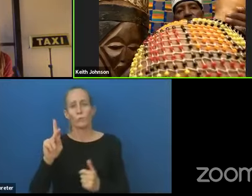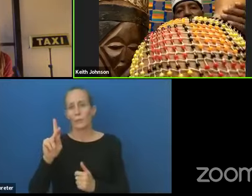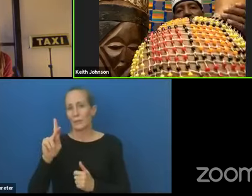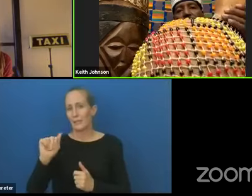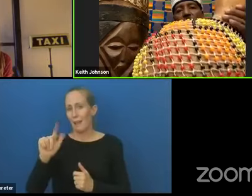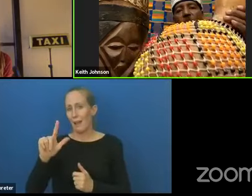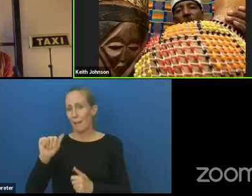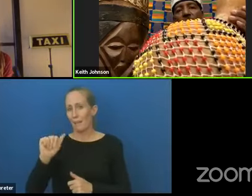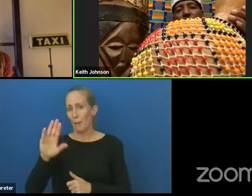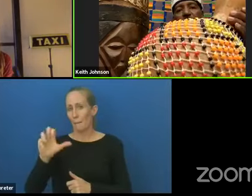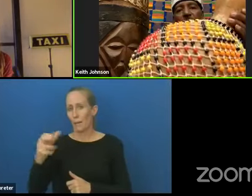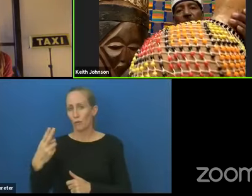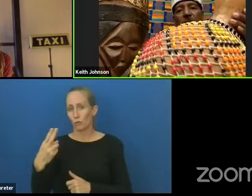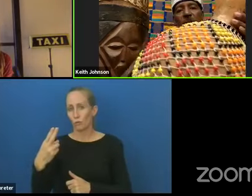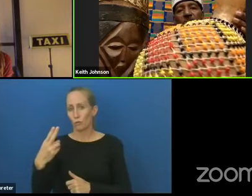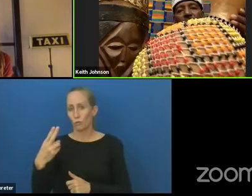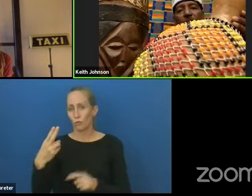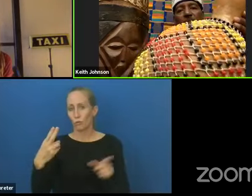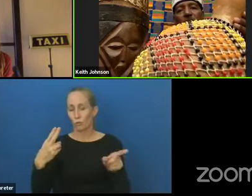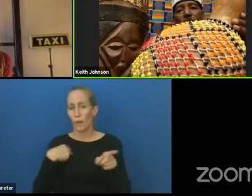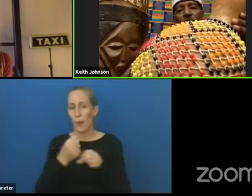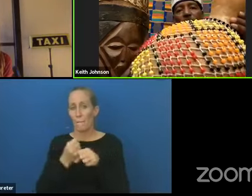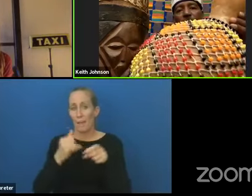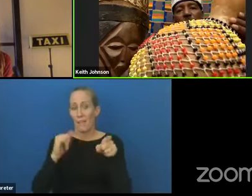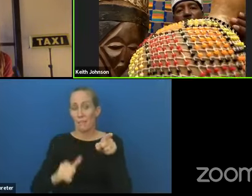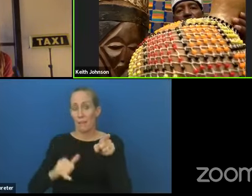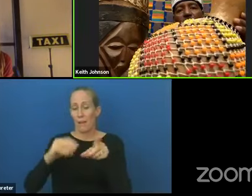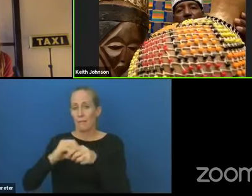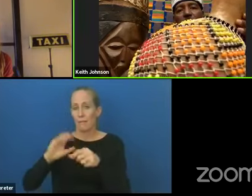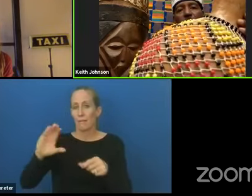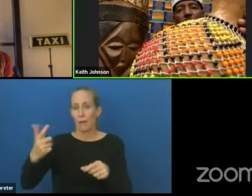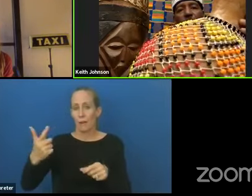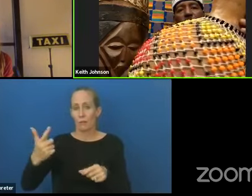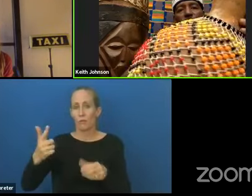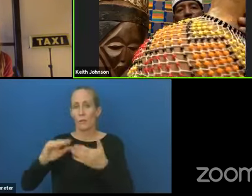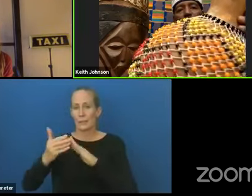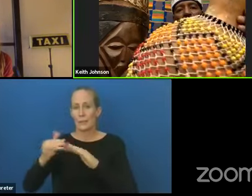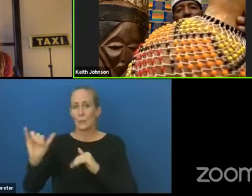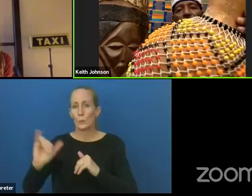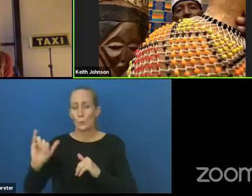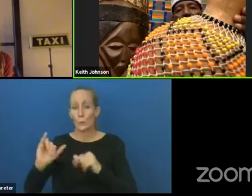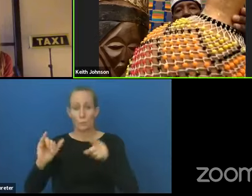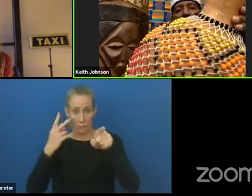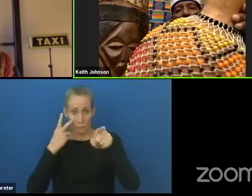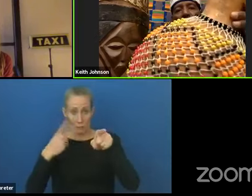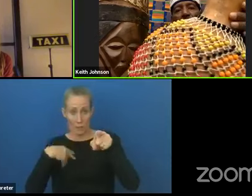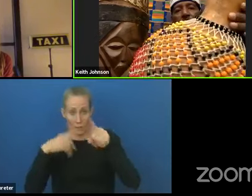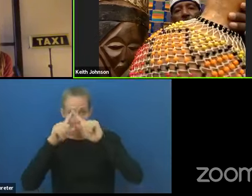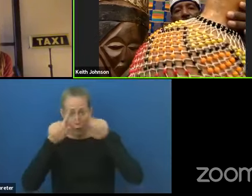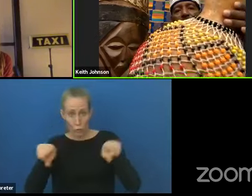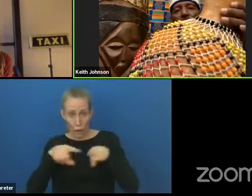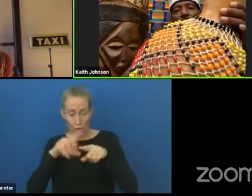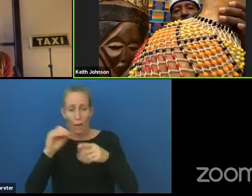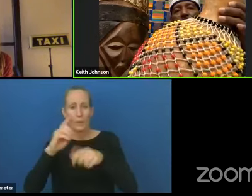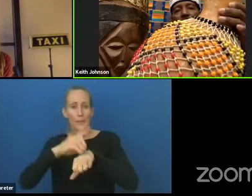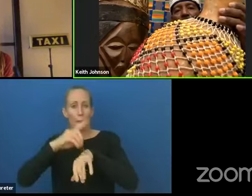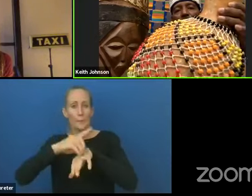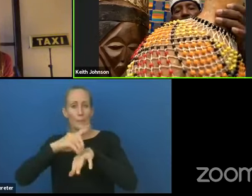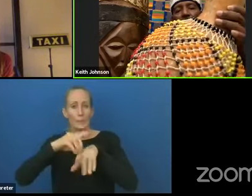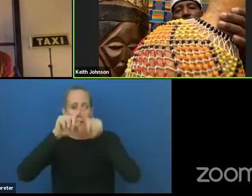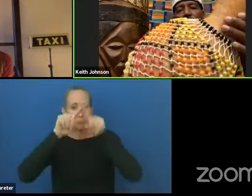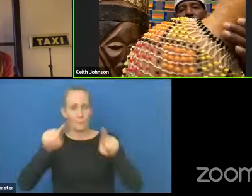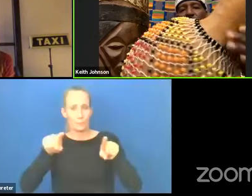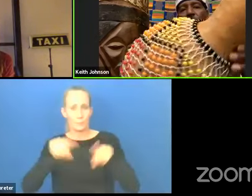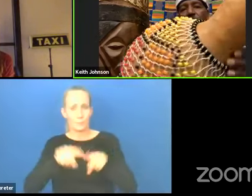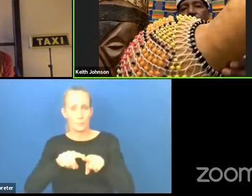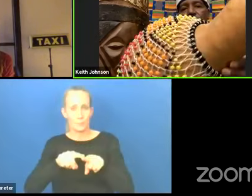in Casa Grande. This one has the triangles and the diamond patterns. And if